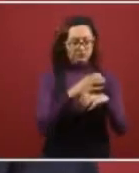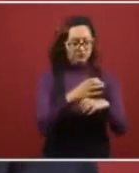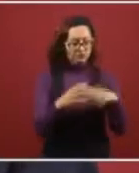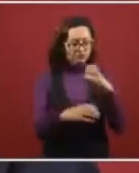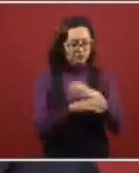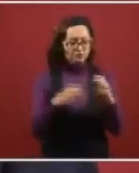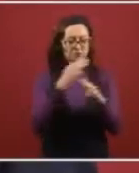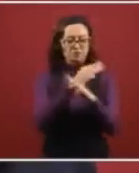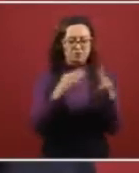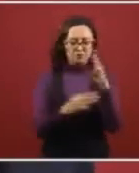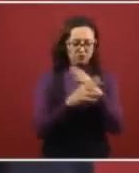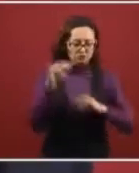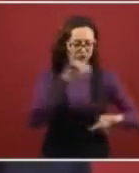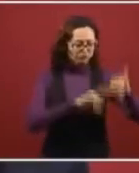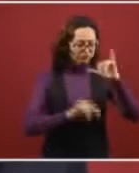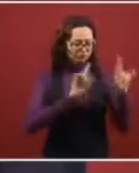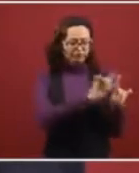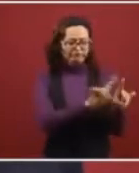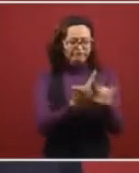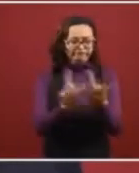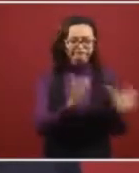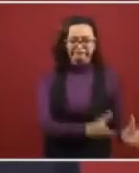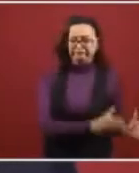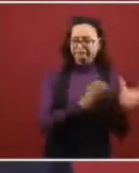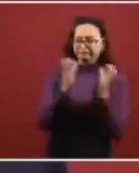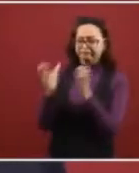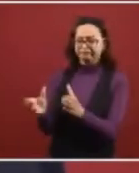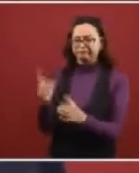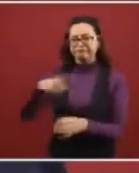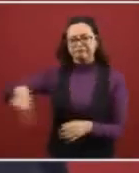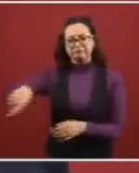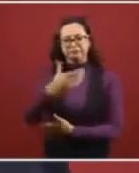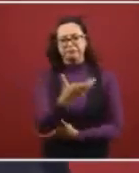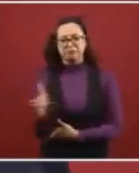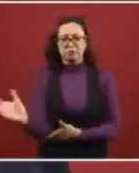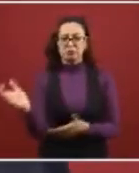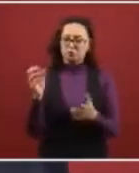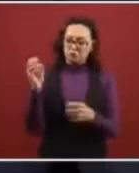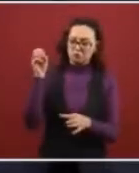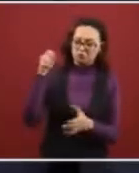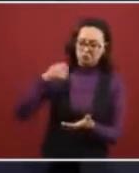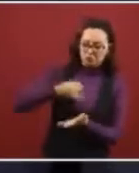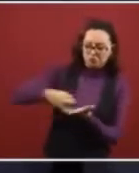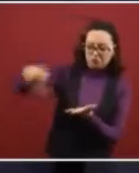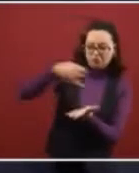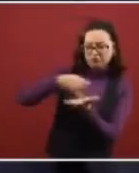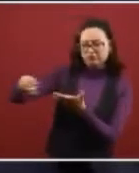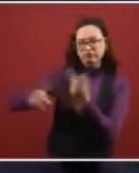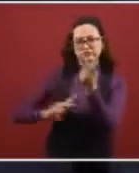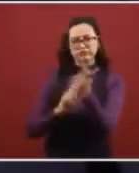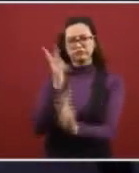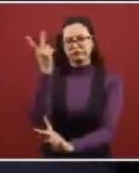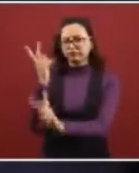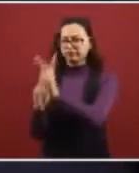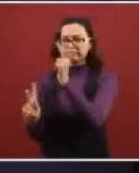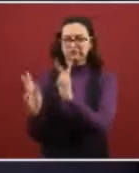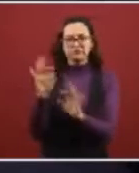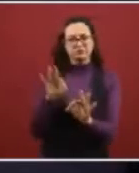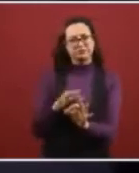delivering in a free manner the fertilizers in order to produce in Guerrero,